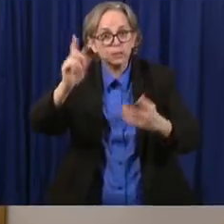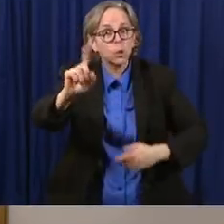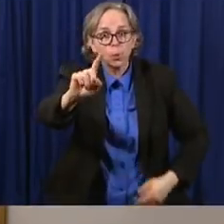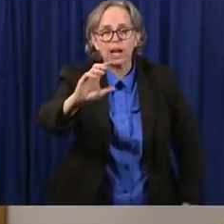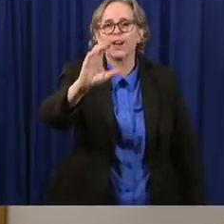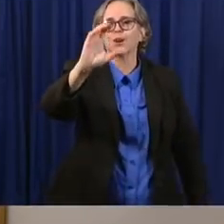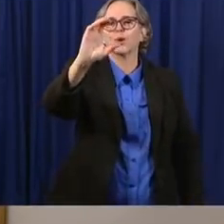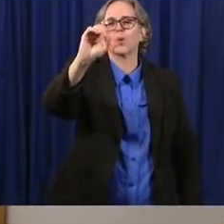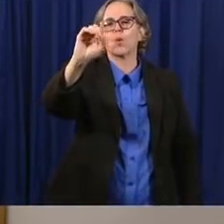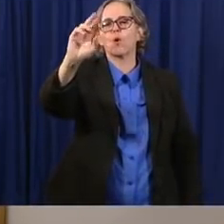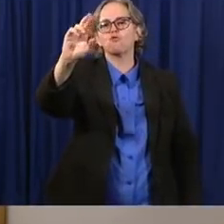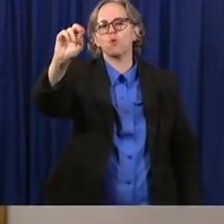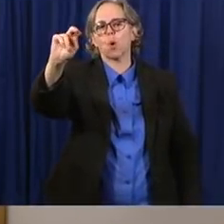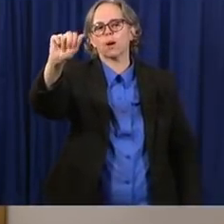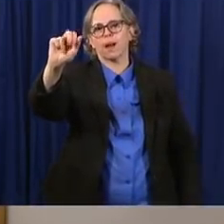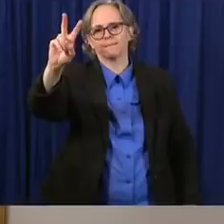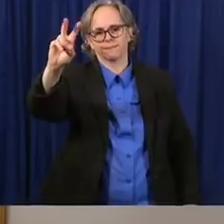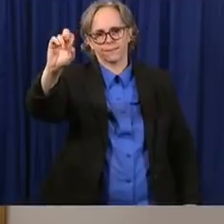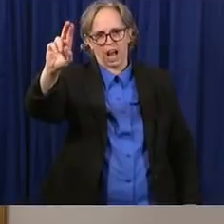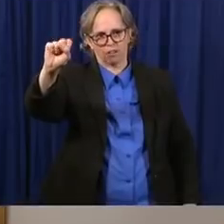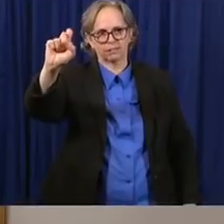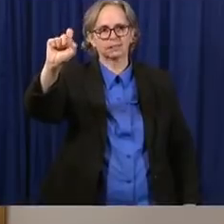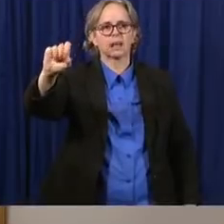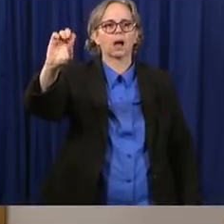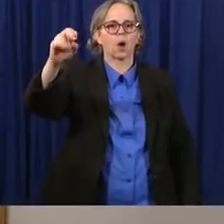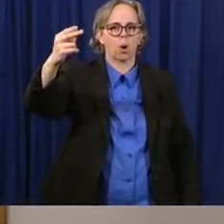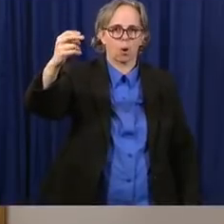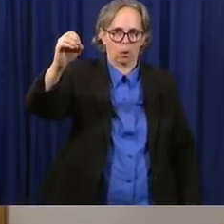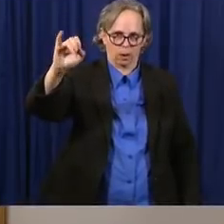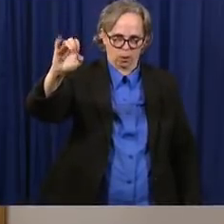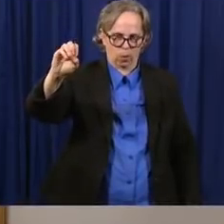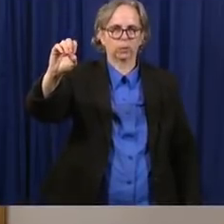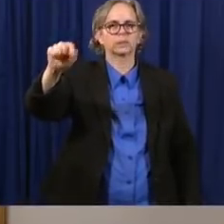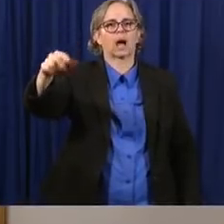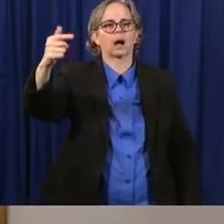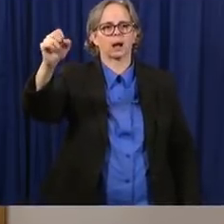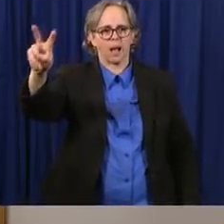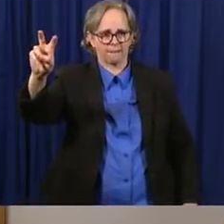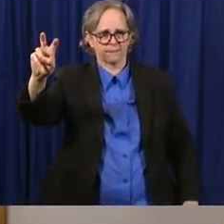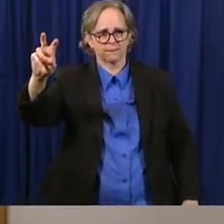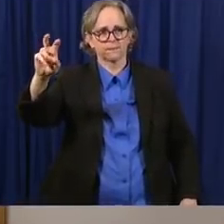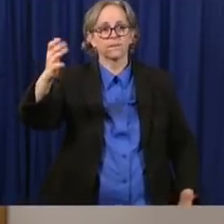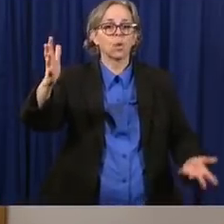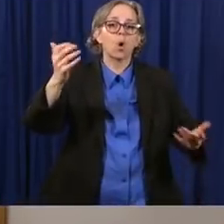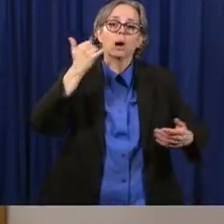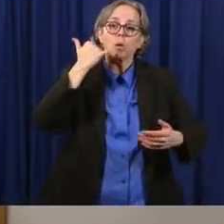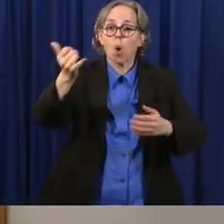coronavirus.ohio.gov or by calling COVID-19 call center at